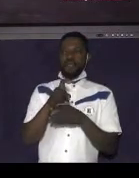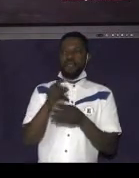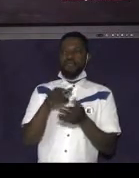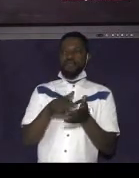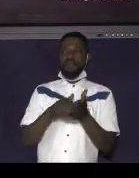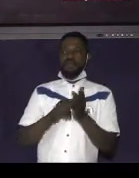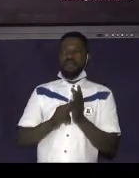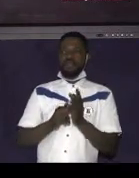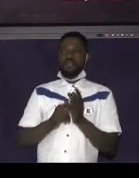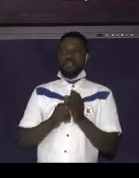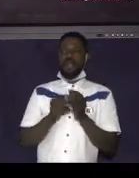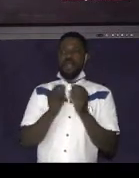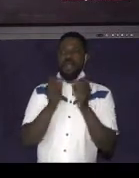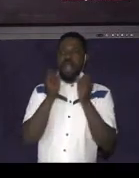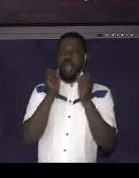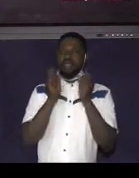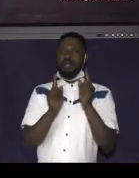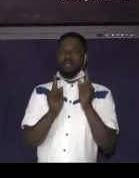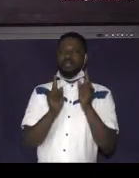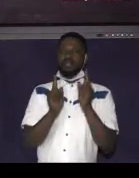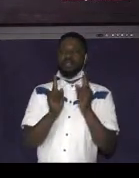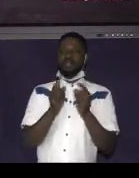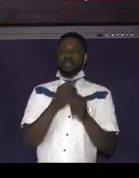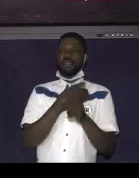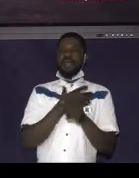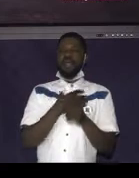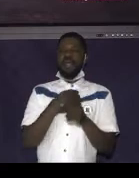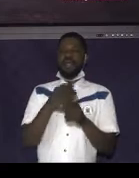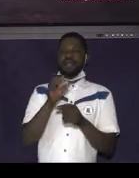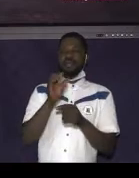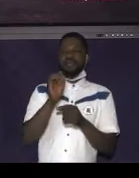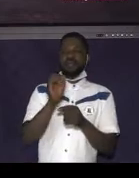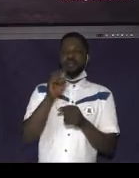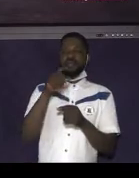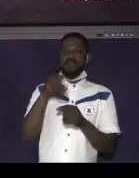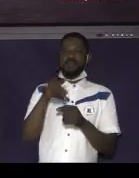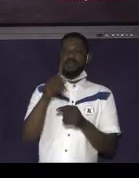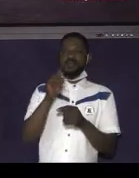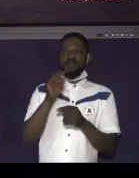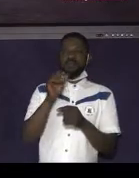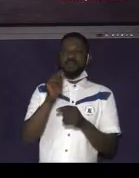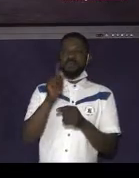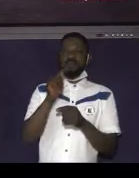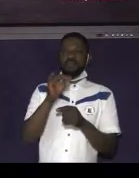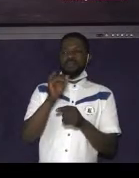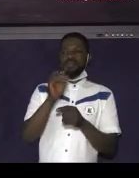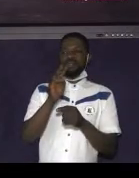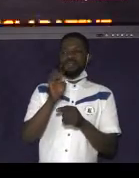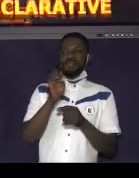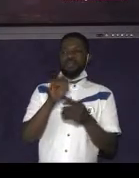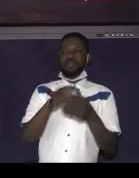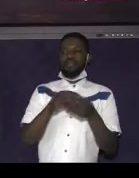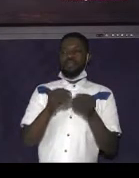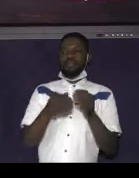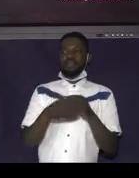commands, requests, exclamatory sentences, optative sentences.